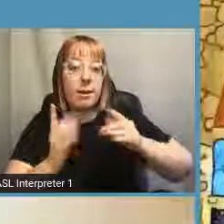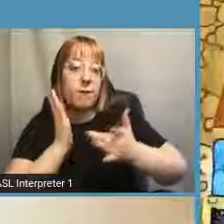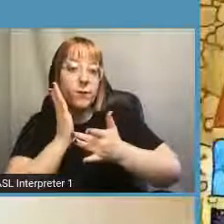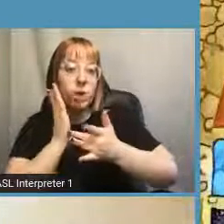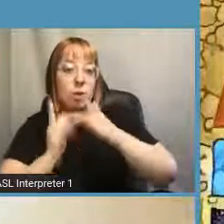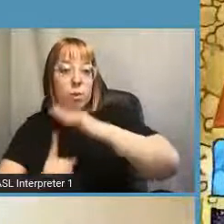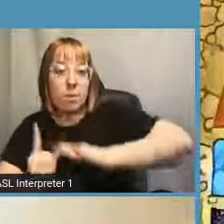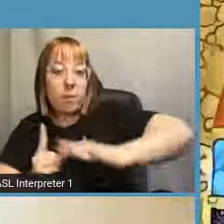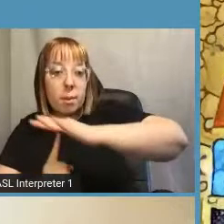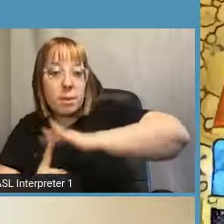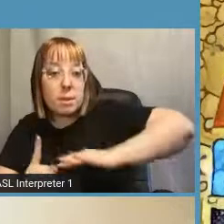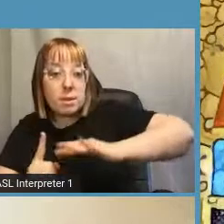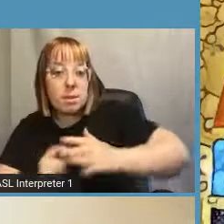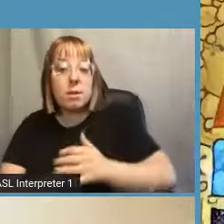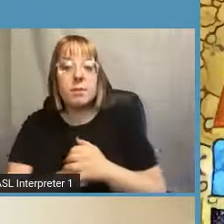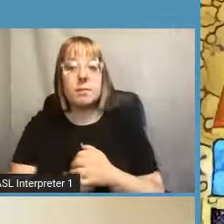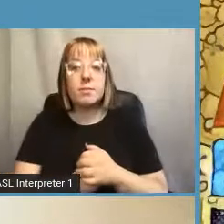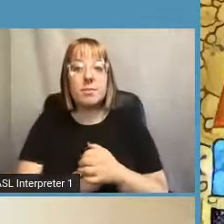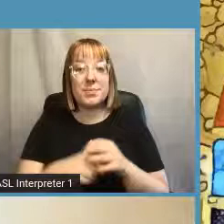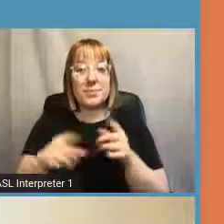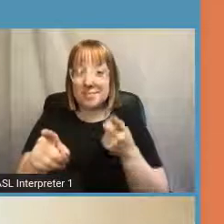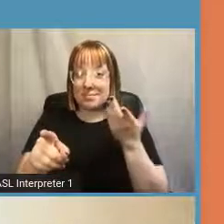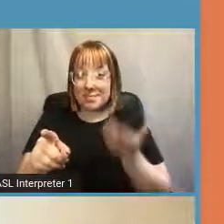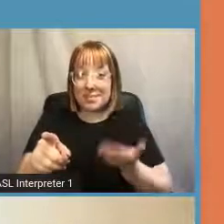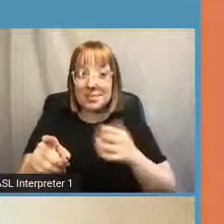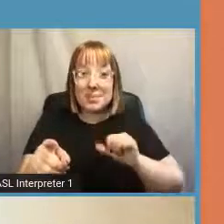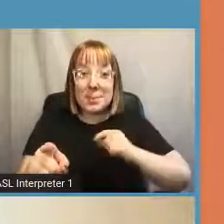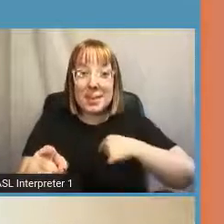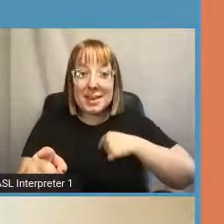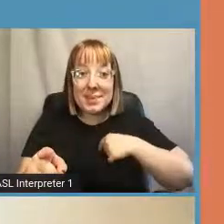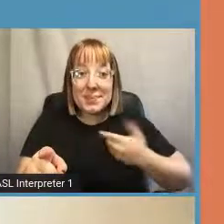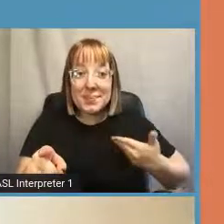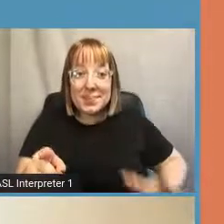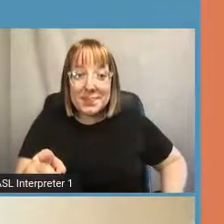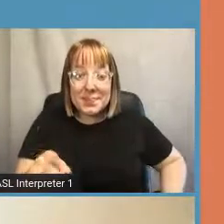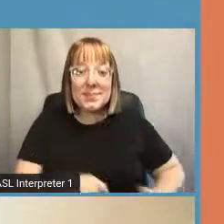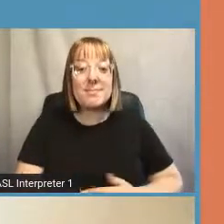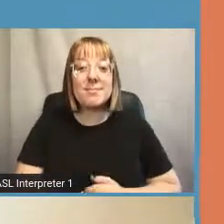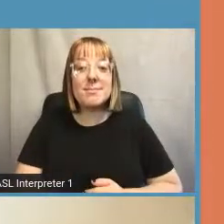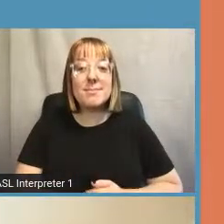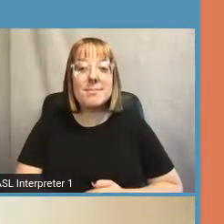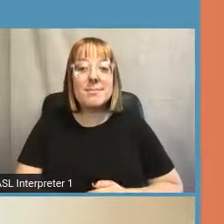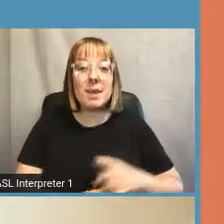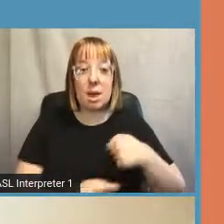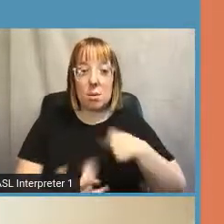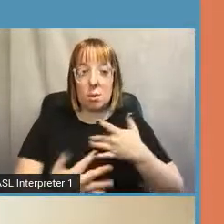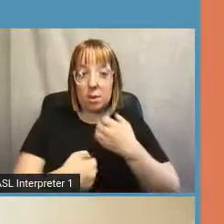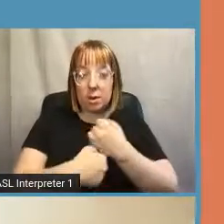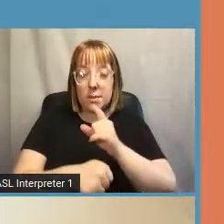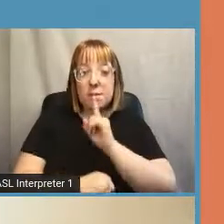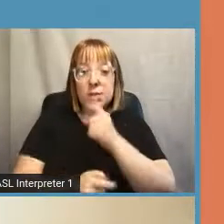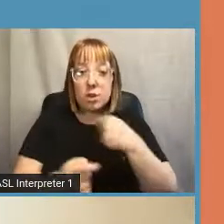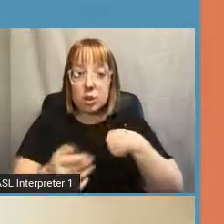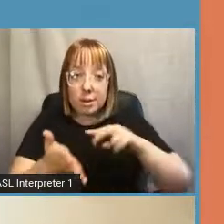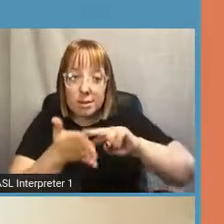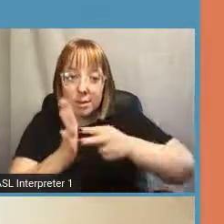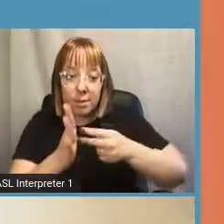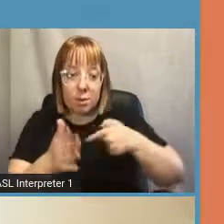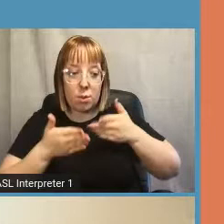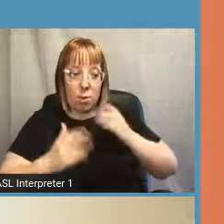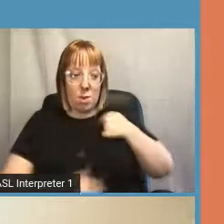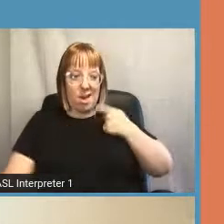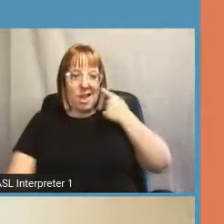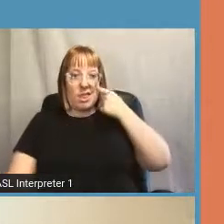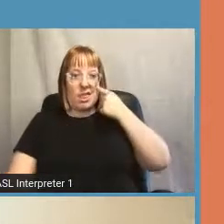And this is me. And I want to sort of make sure I define it the way I'm thinking about